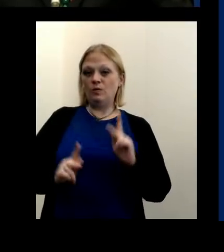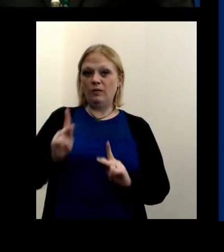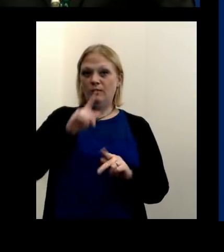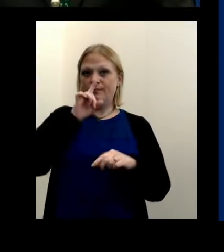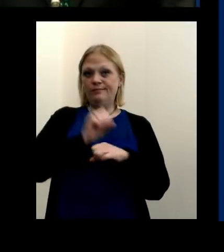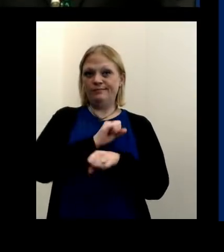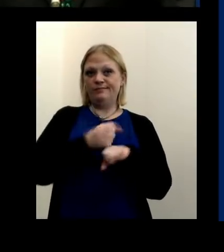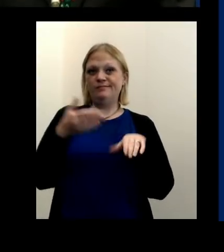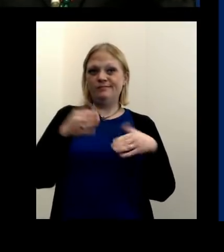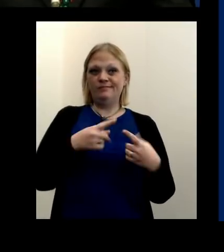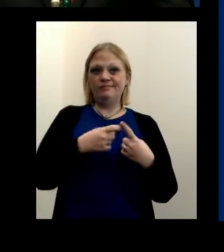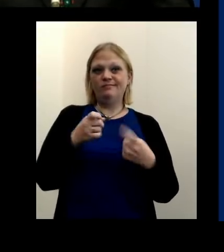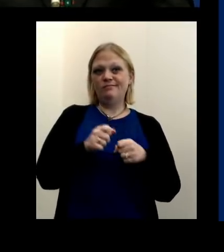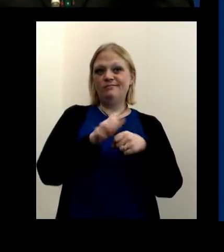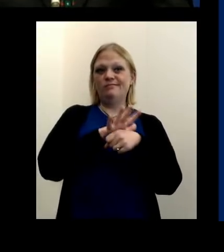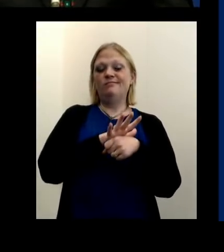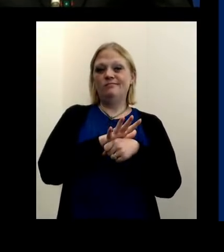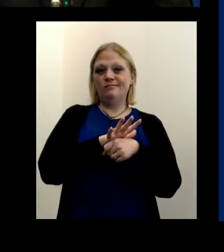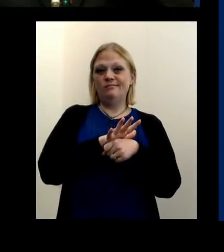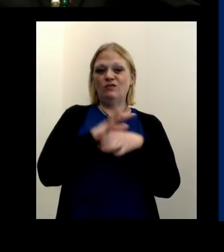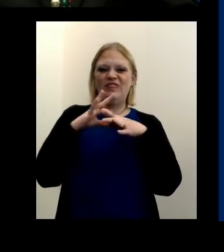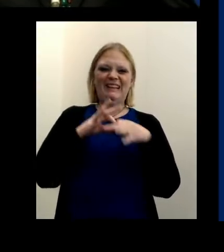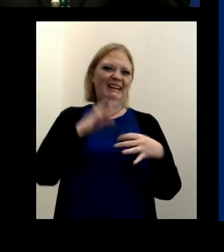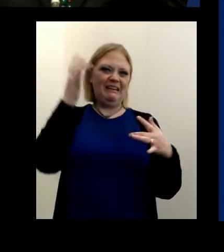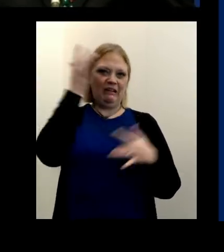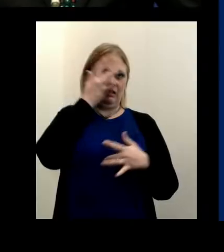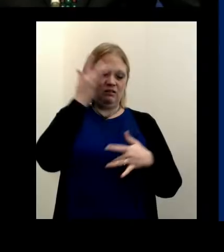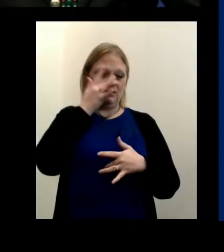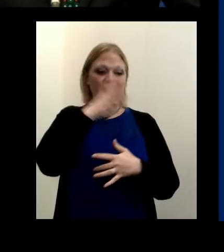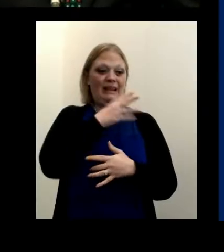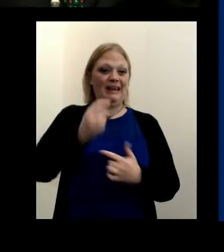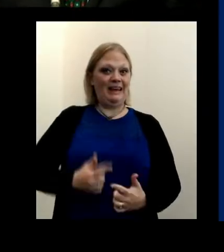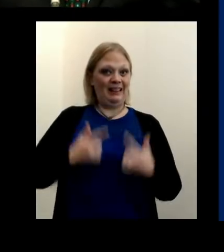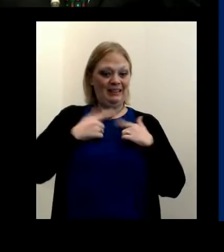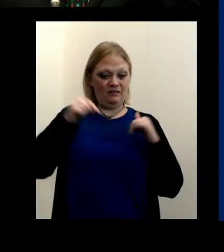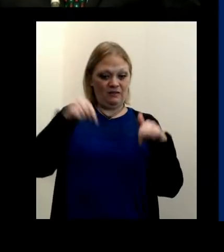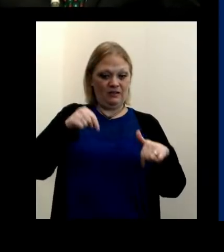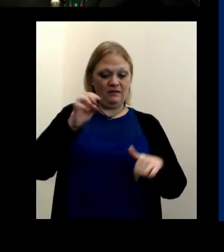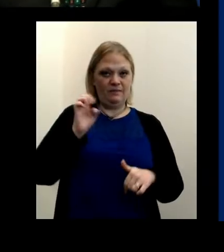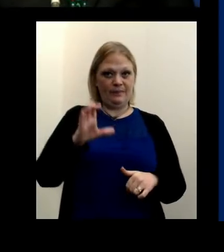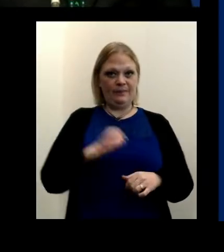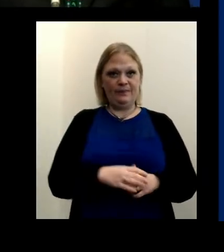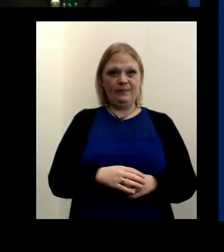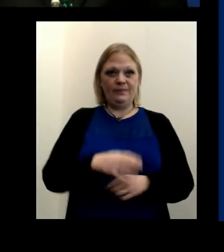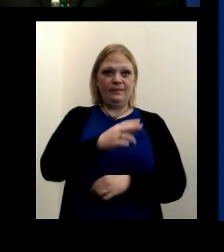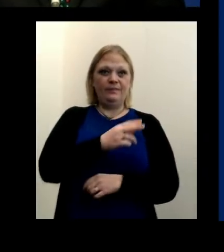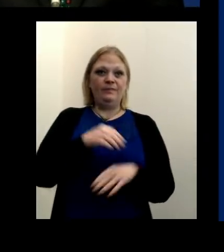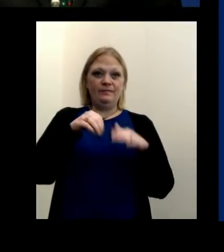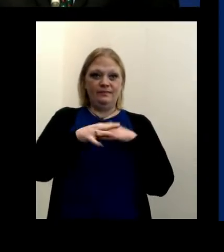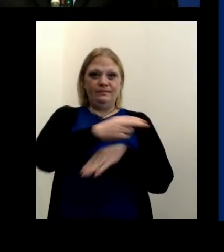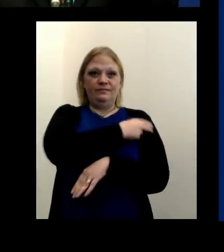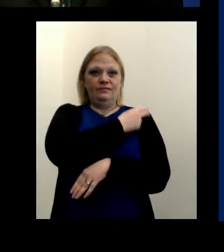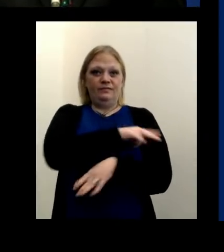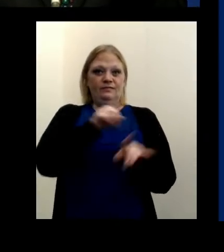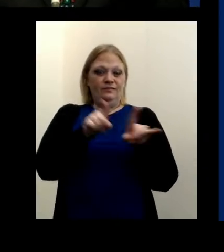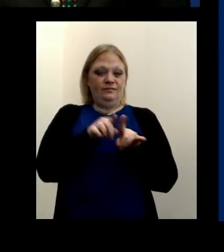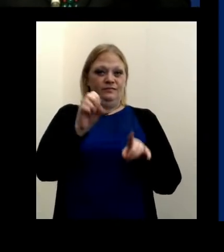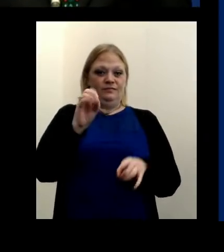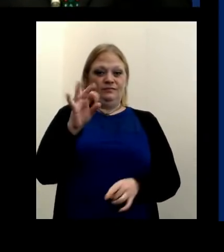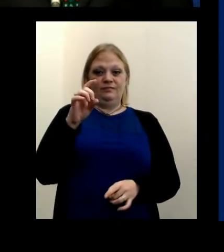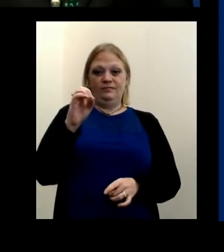actually did die from a COVID-19 related illness and lived in Erie County. Hospitalizations as of December 5th,